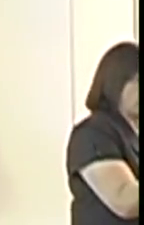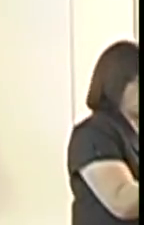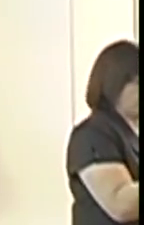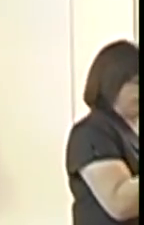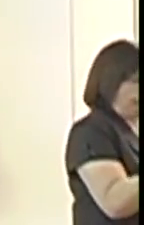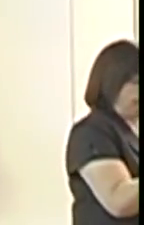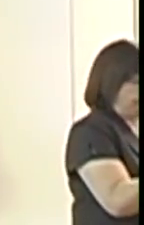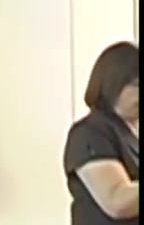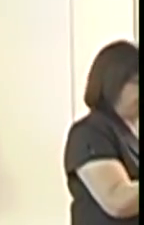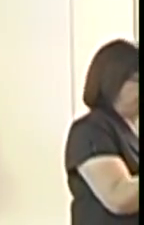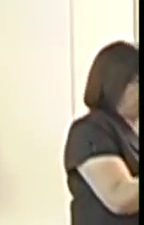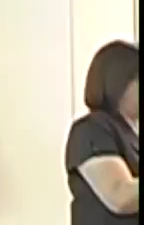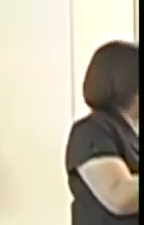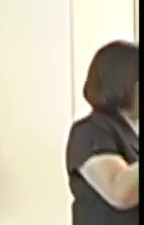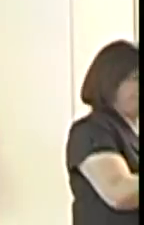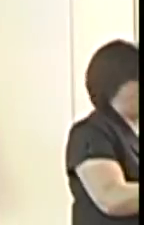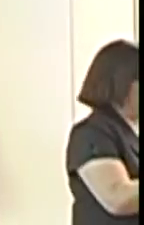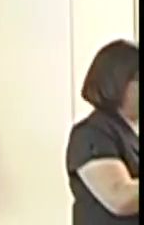But